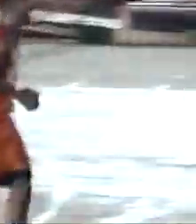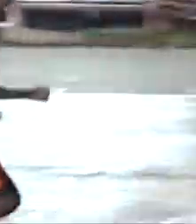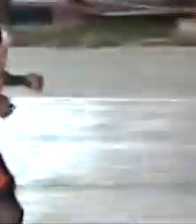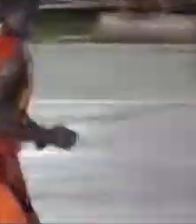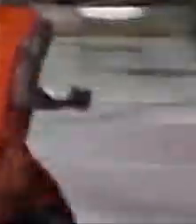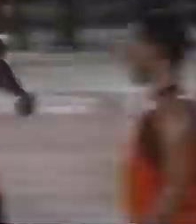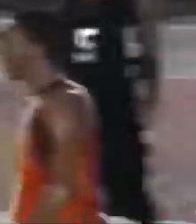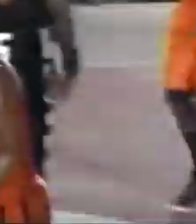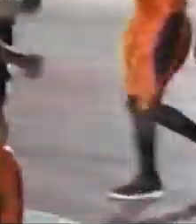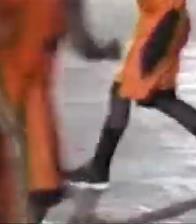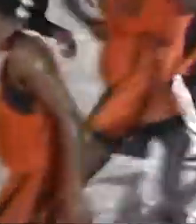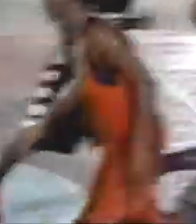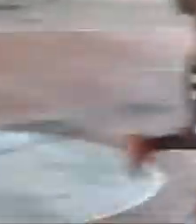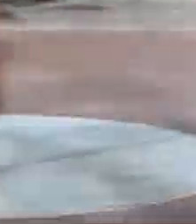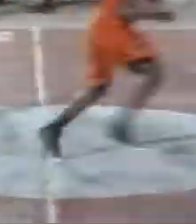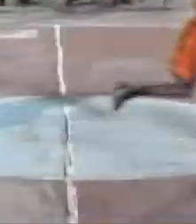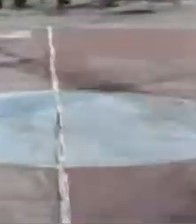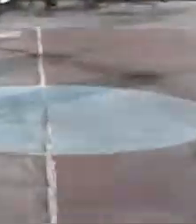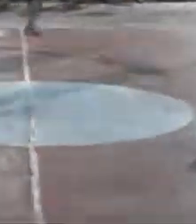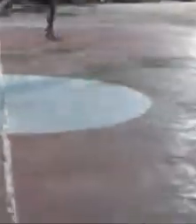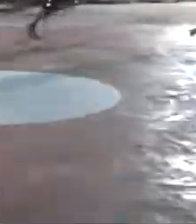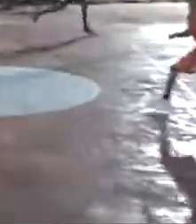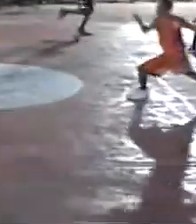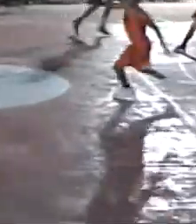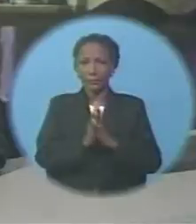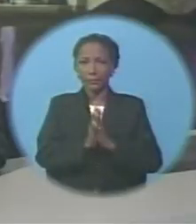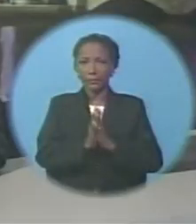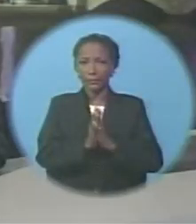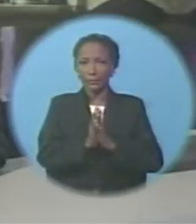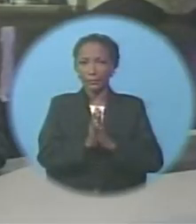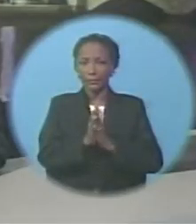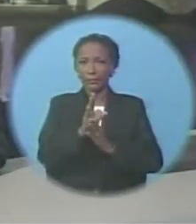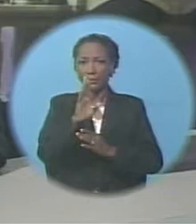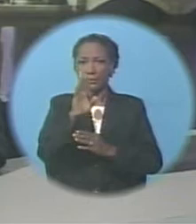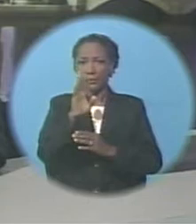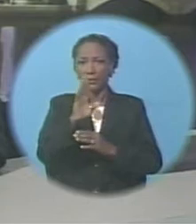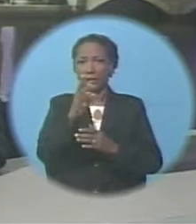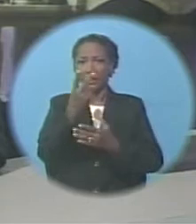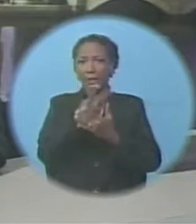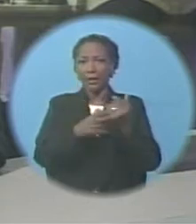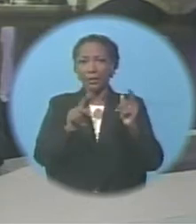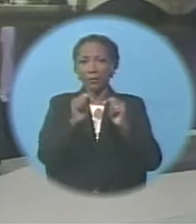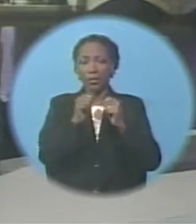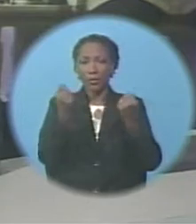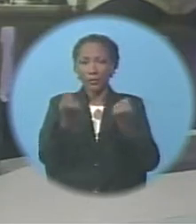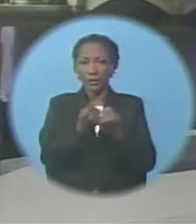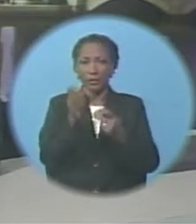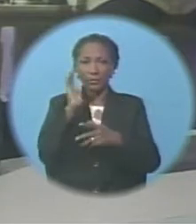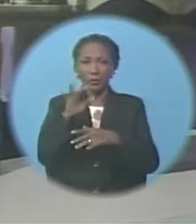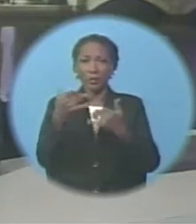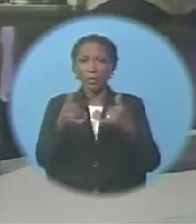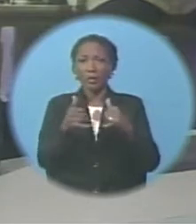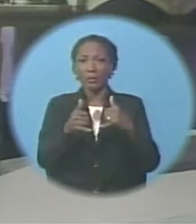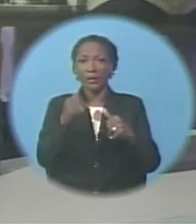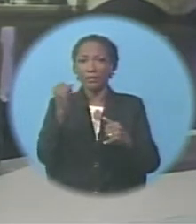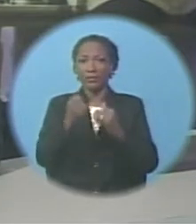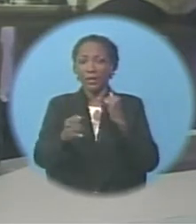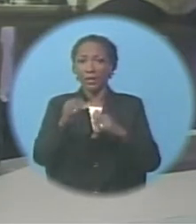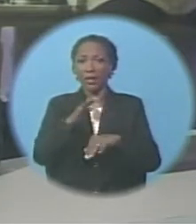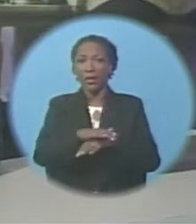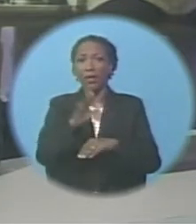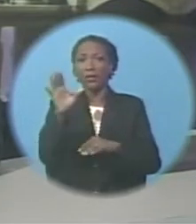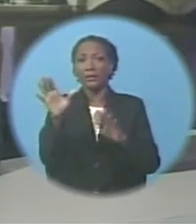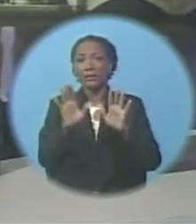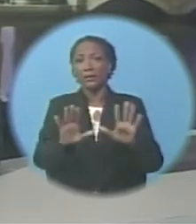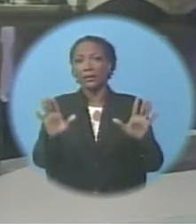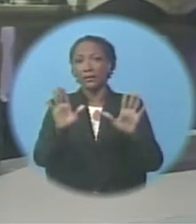81-60. Damien Best, CBC Sports. Thanks, Damien. Well, the Bulls and Wildcats will play the final. That's on